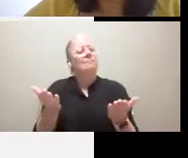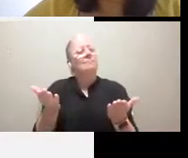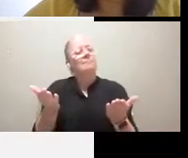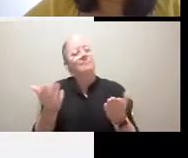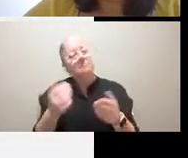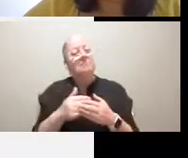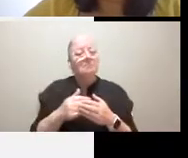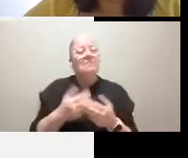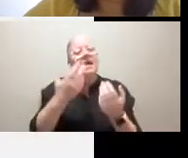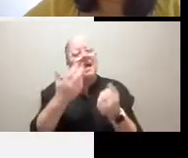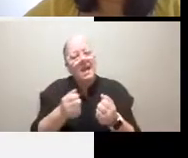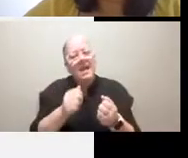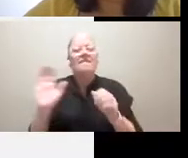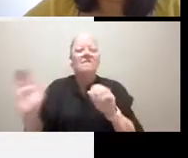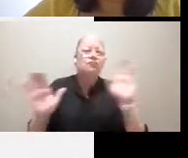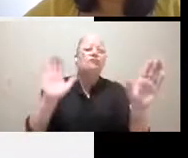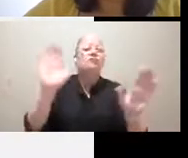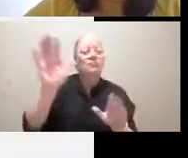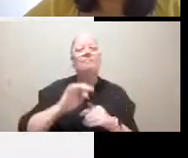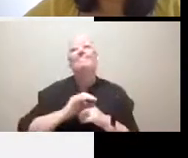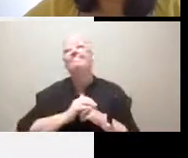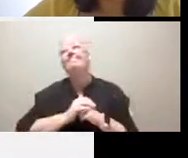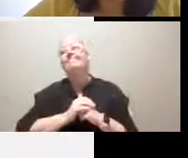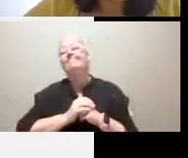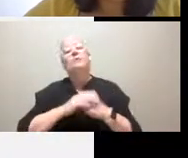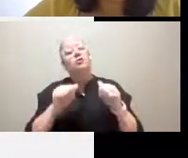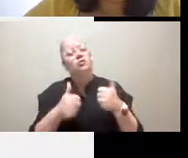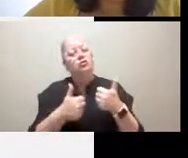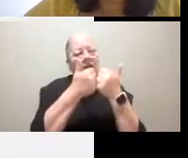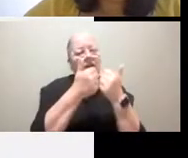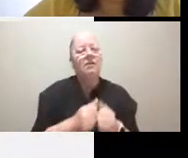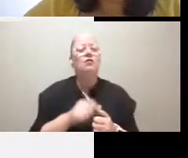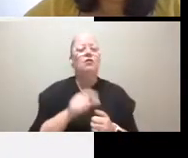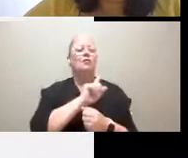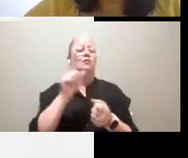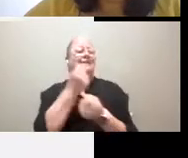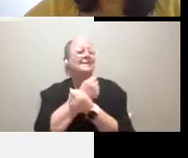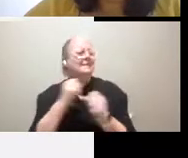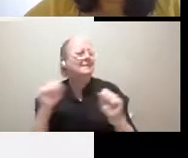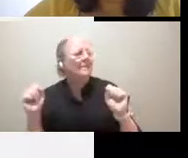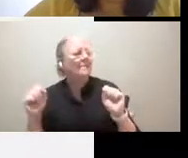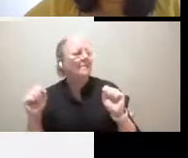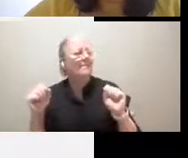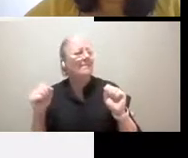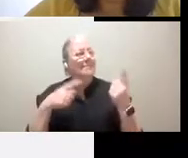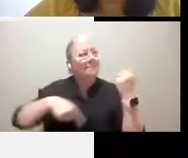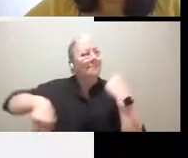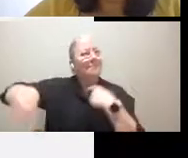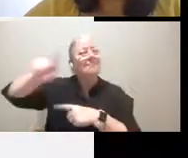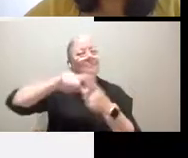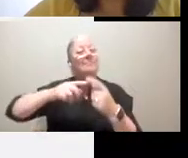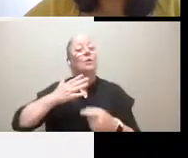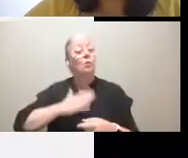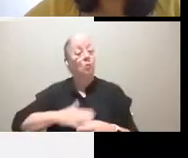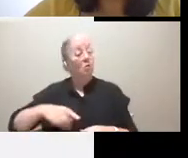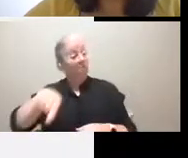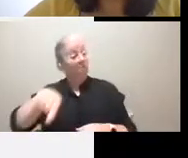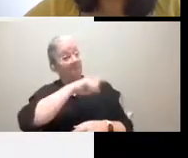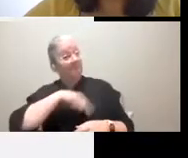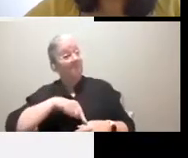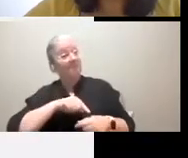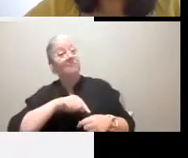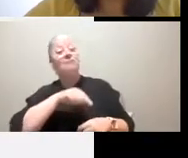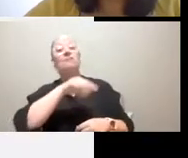they are living in an unsafe environment. So we have to ensure that the environment they live in are safe and they are